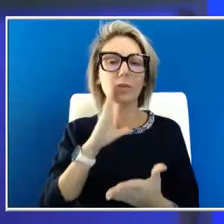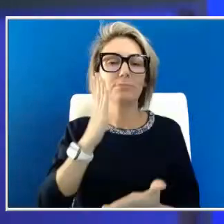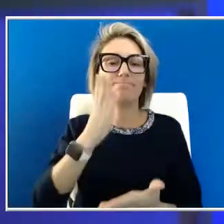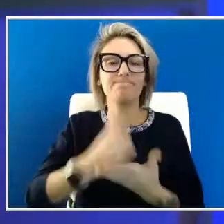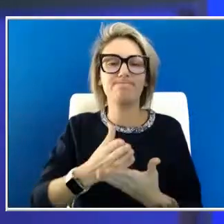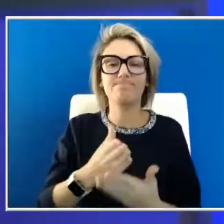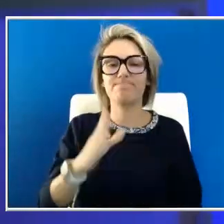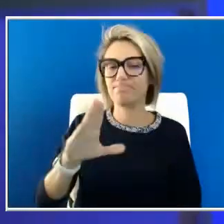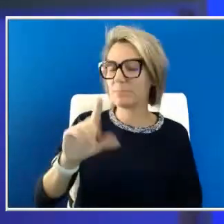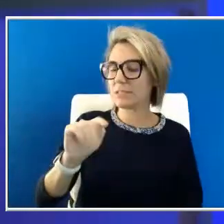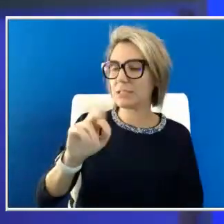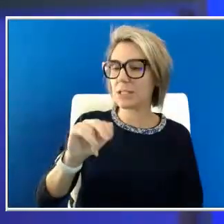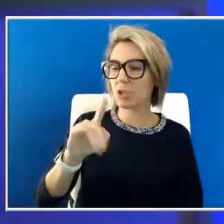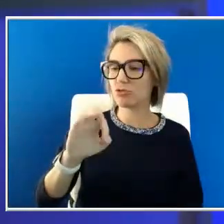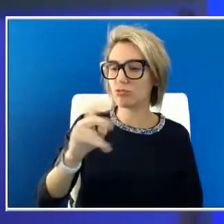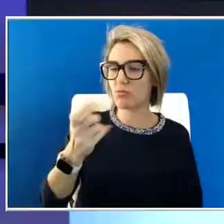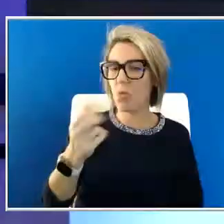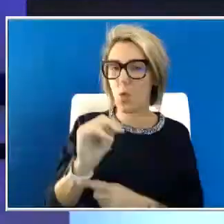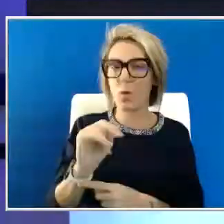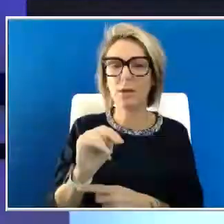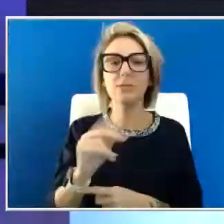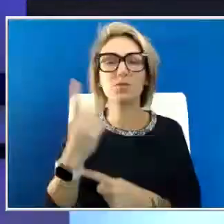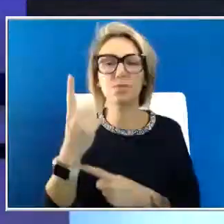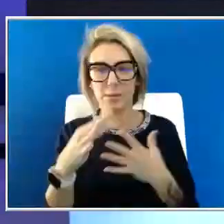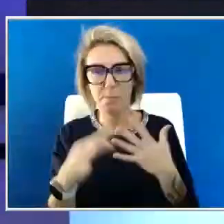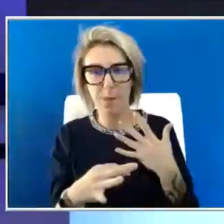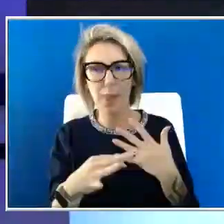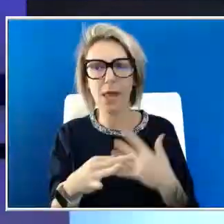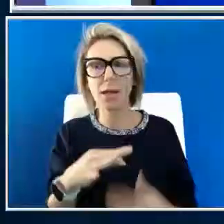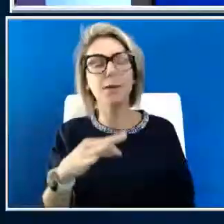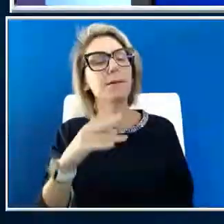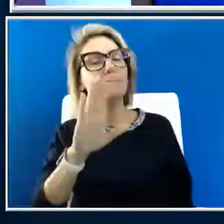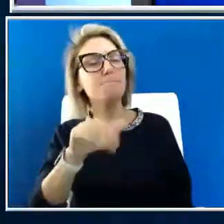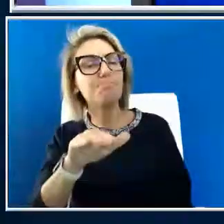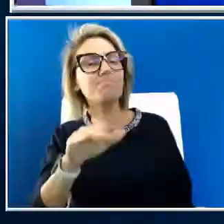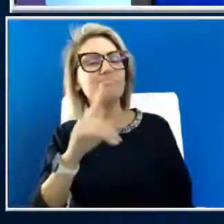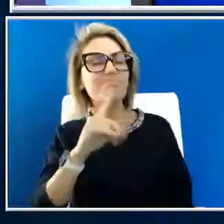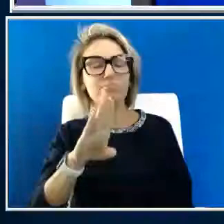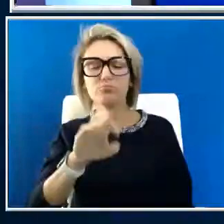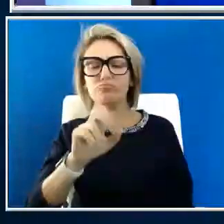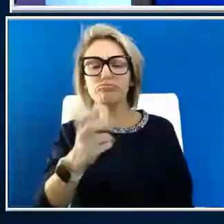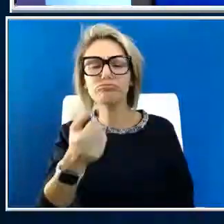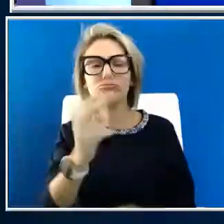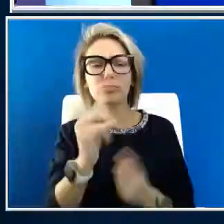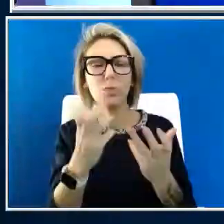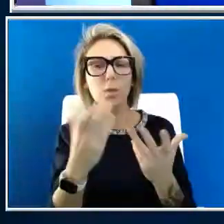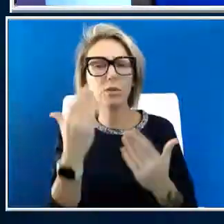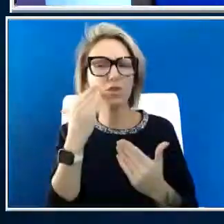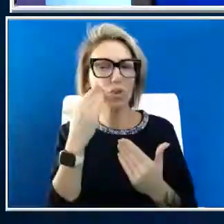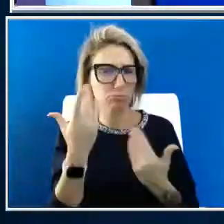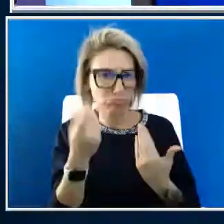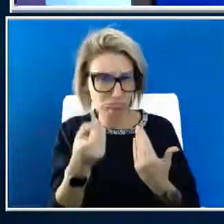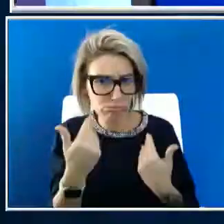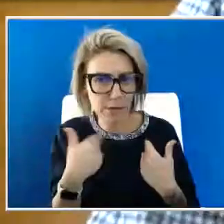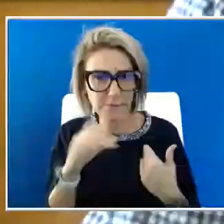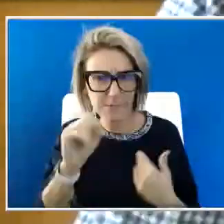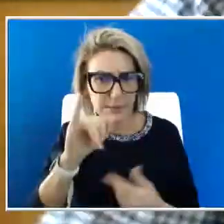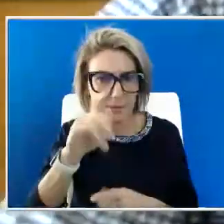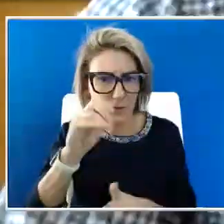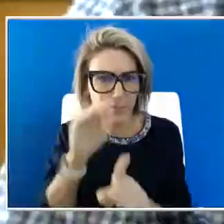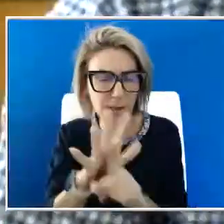is one of the options that patients can have these days. Patrick, Brendan wants to know if you had any side effects from the proton therapy.